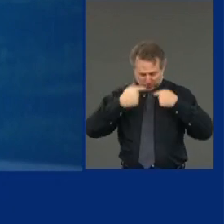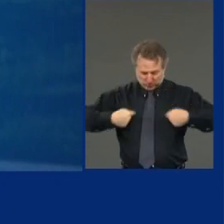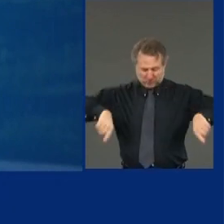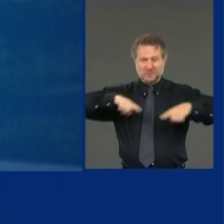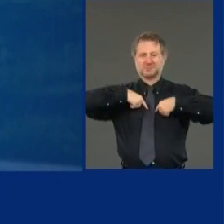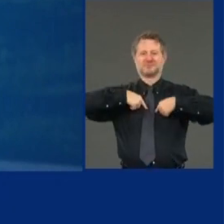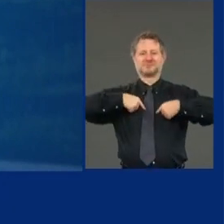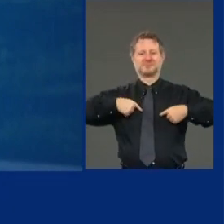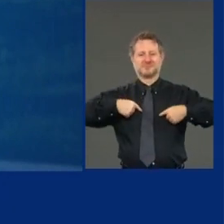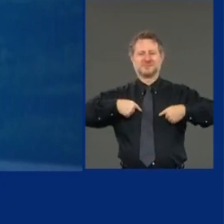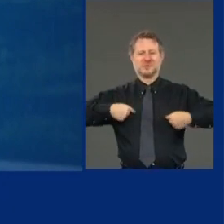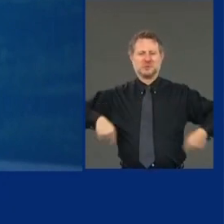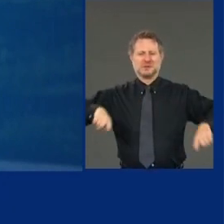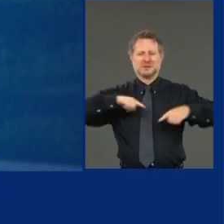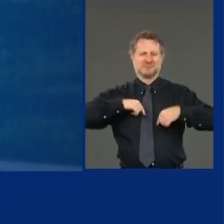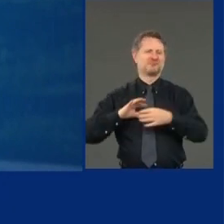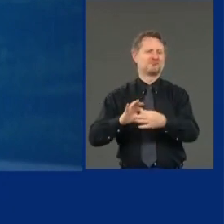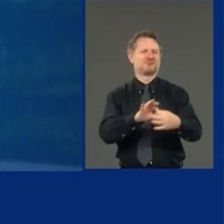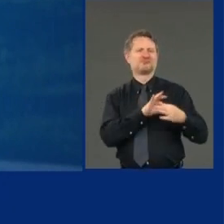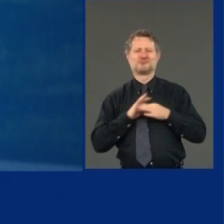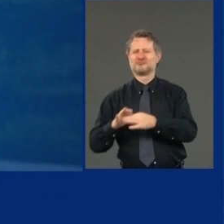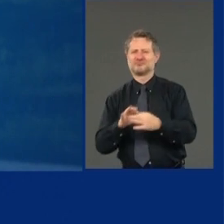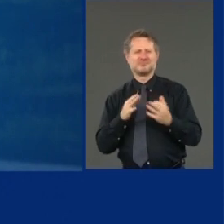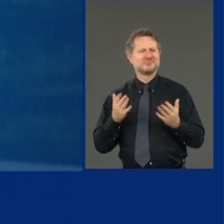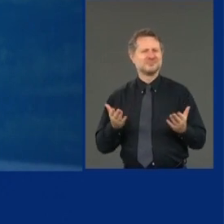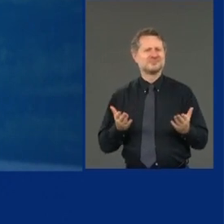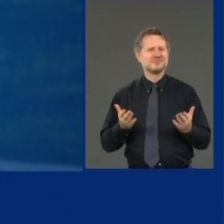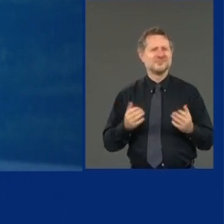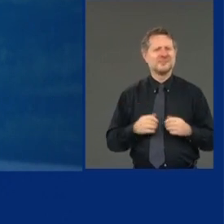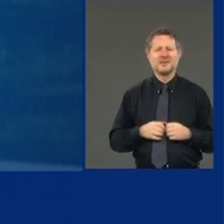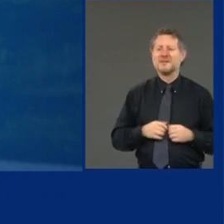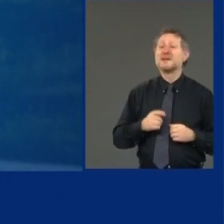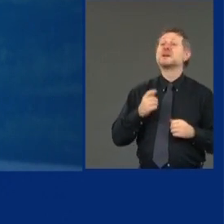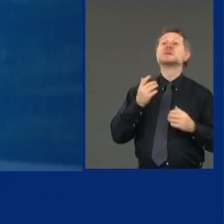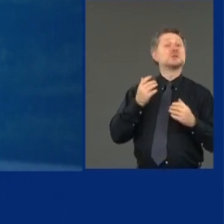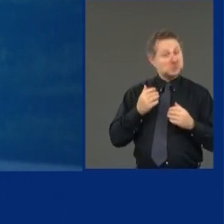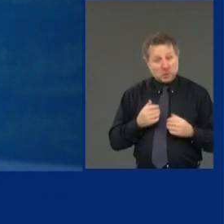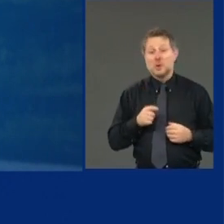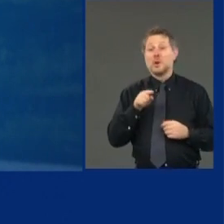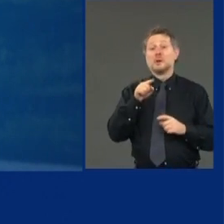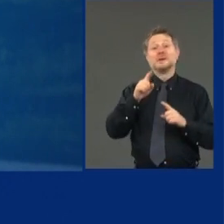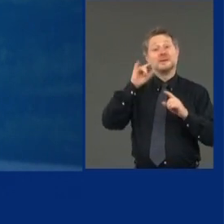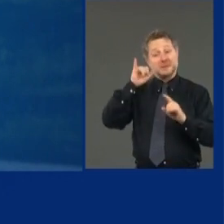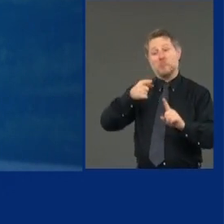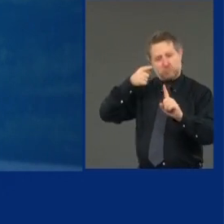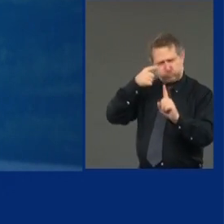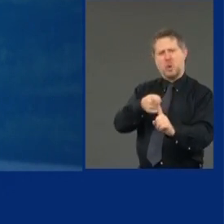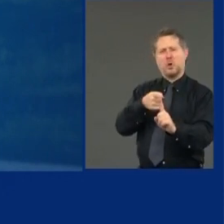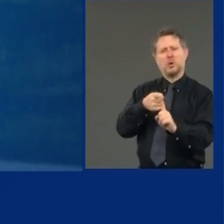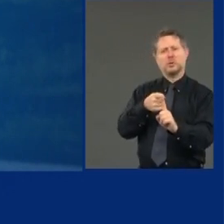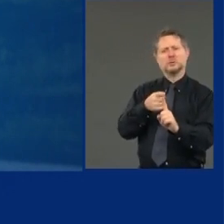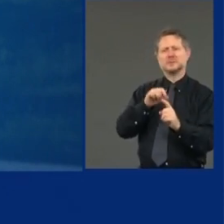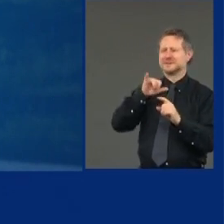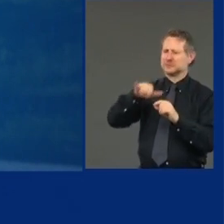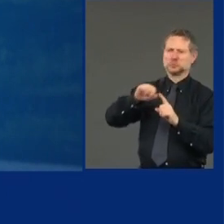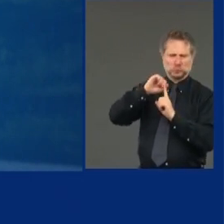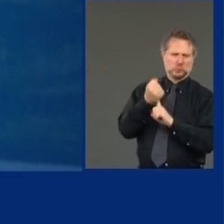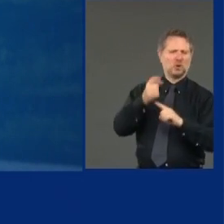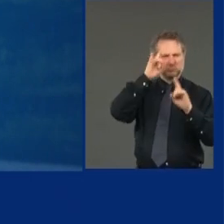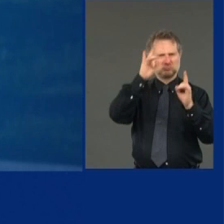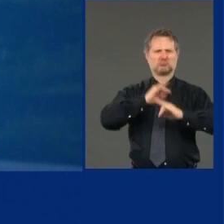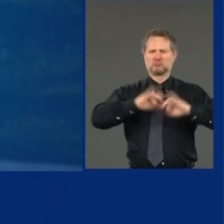And that's both the beauty and the conundrum of this situation. It